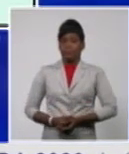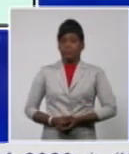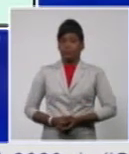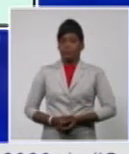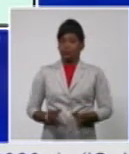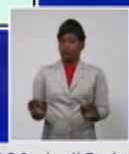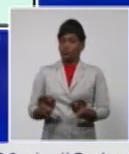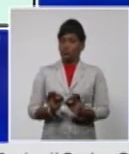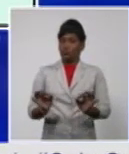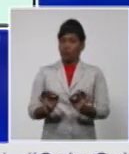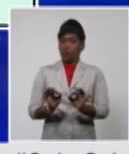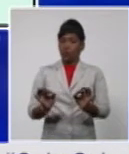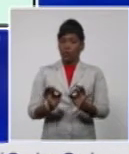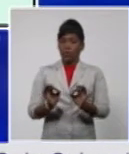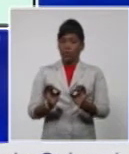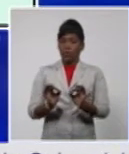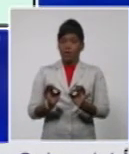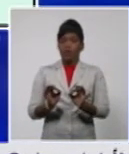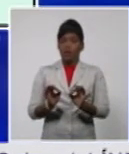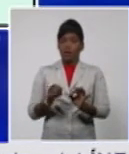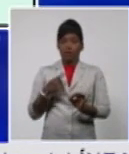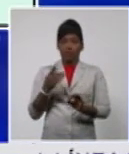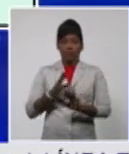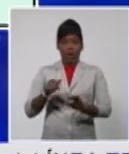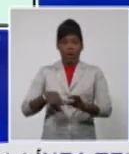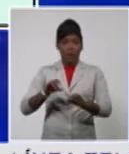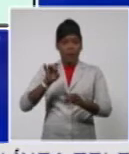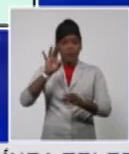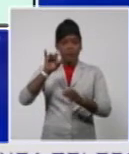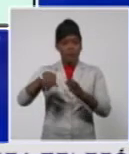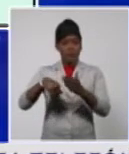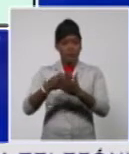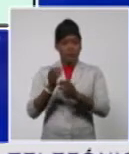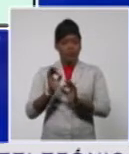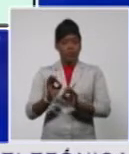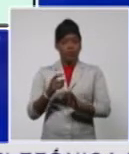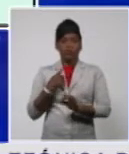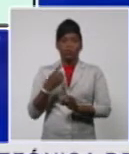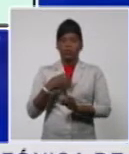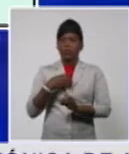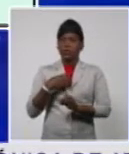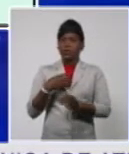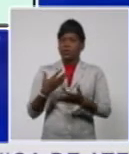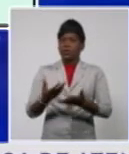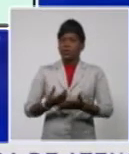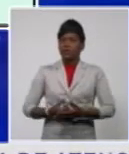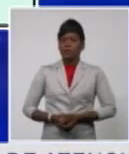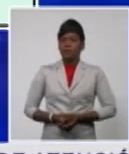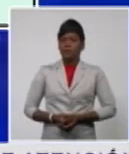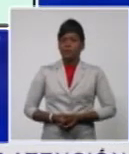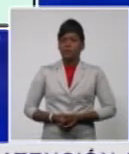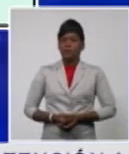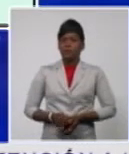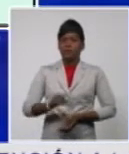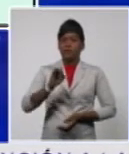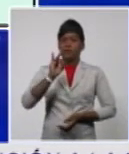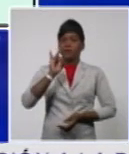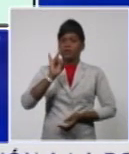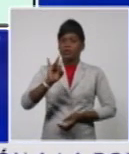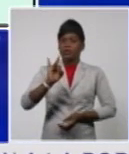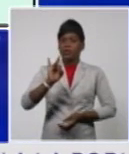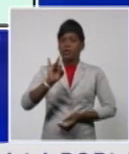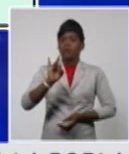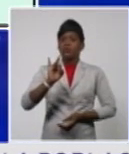of 1.49% up to date. August's mortality rate was